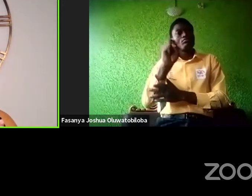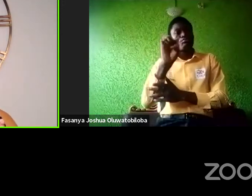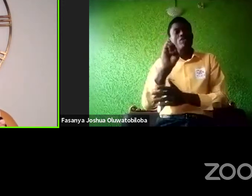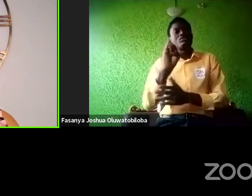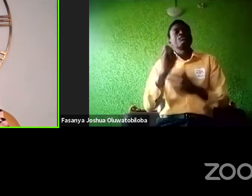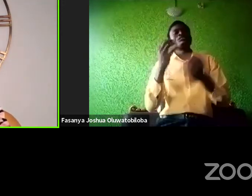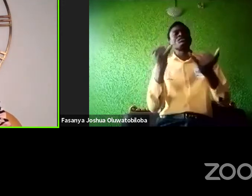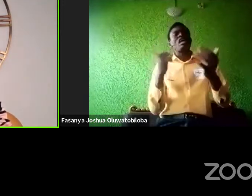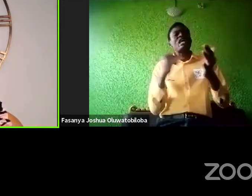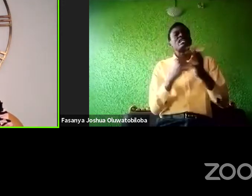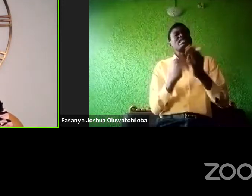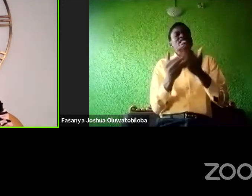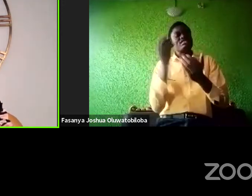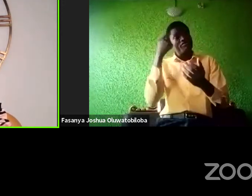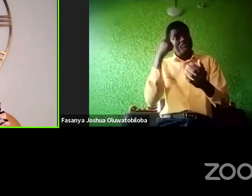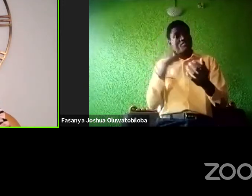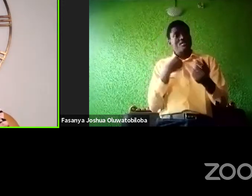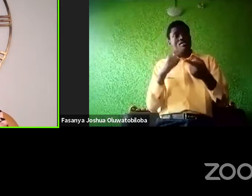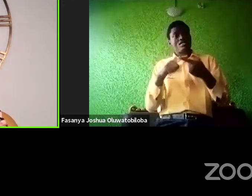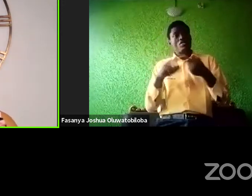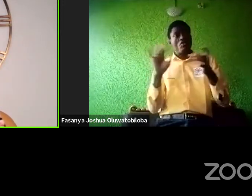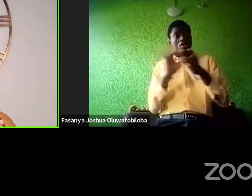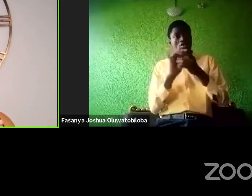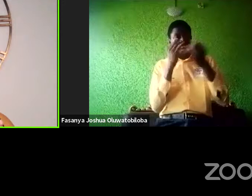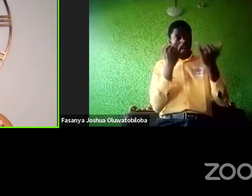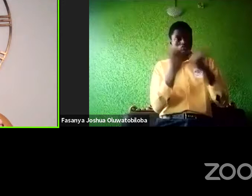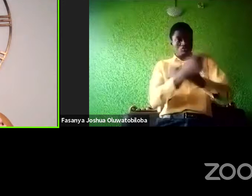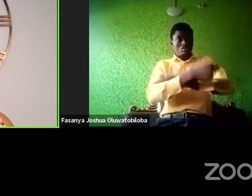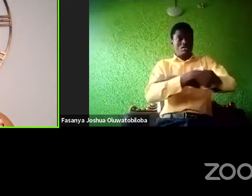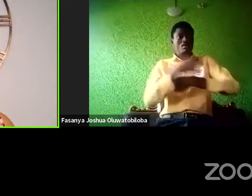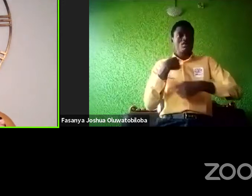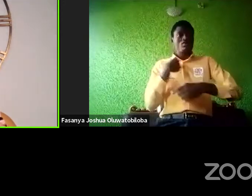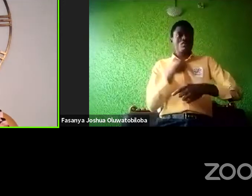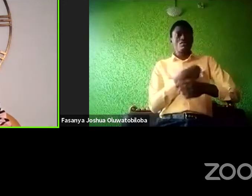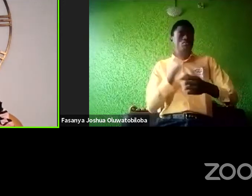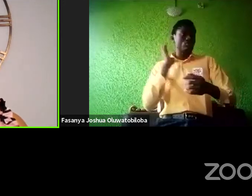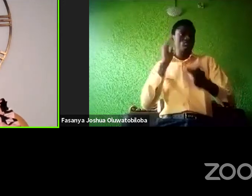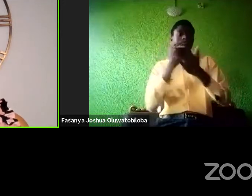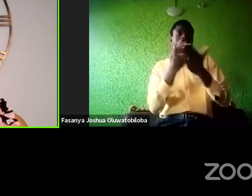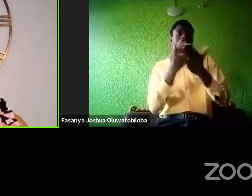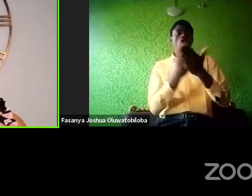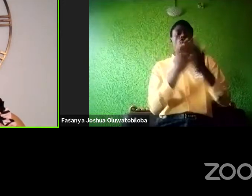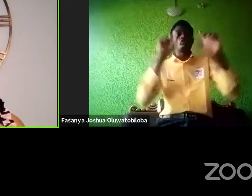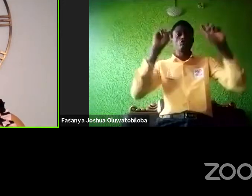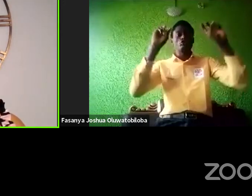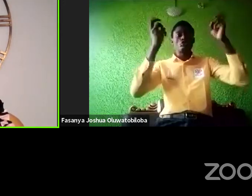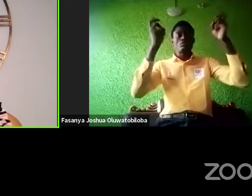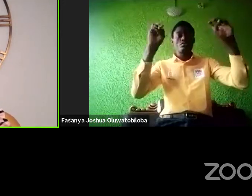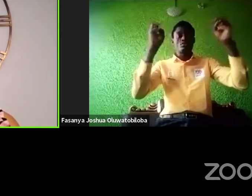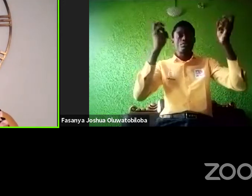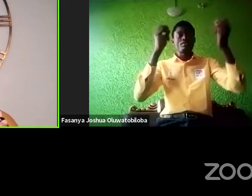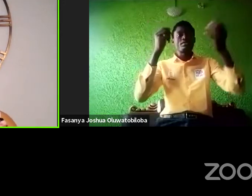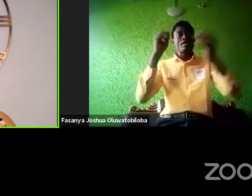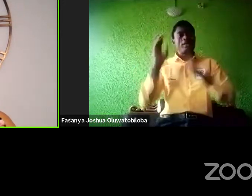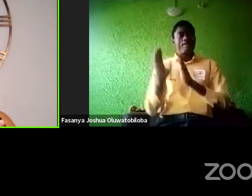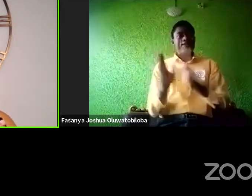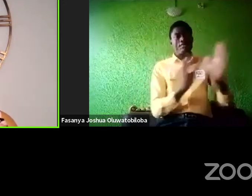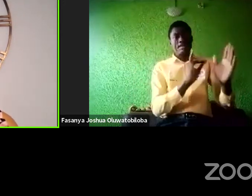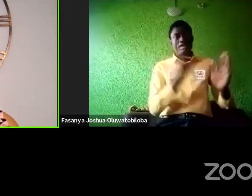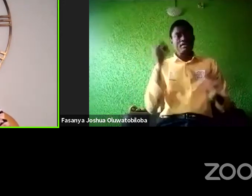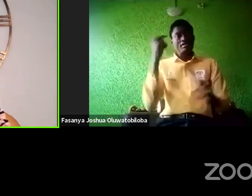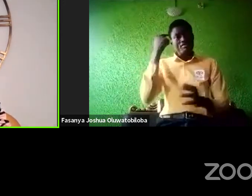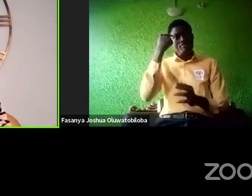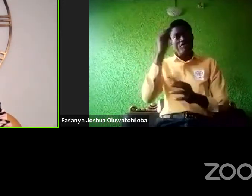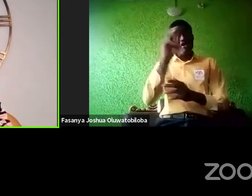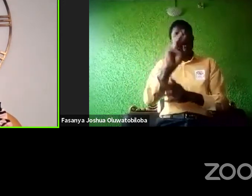that. So today we're going to be talking about preparing for menopause. If you're on this timeline, please don't be the only one that will listen to this.